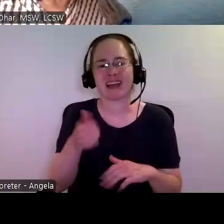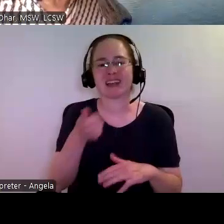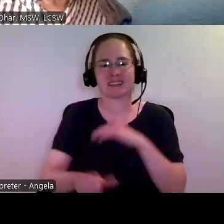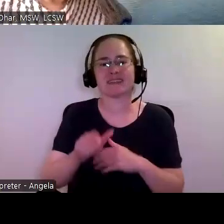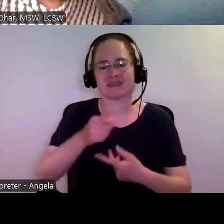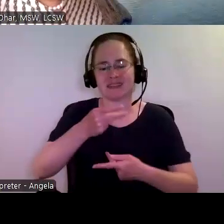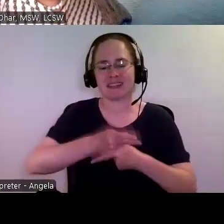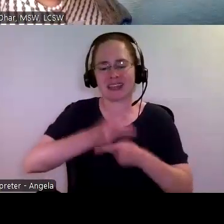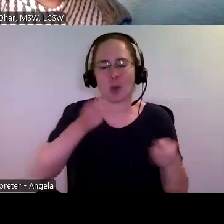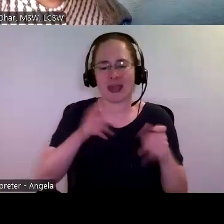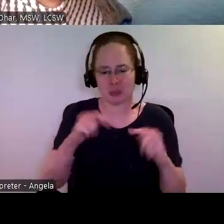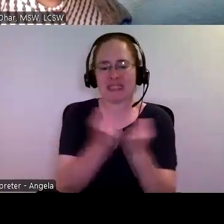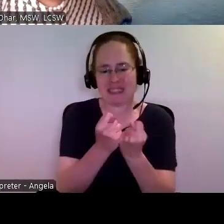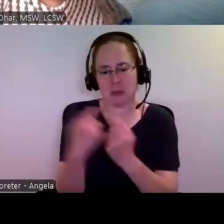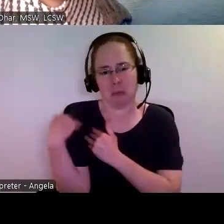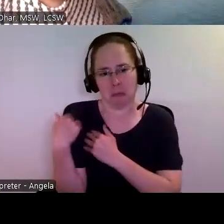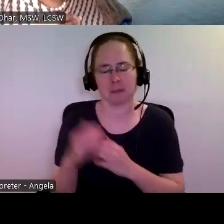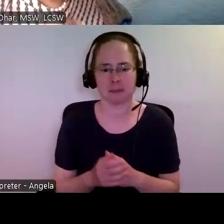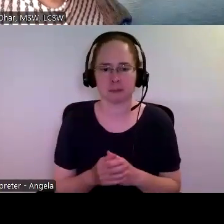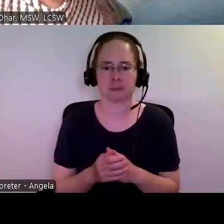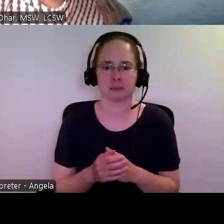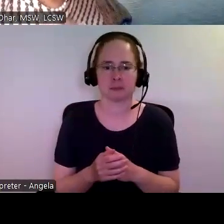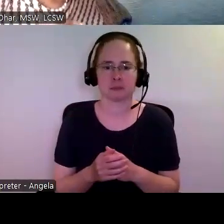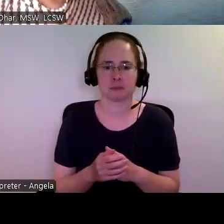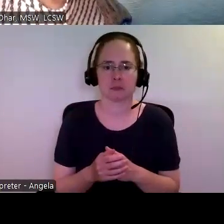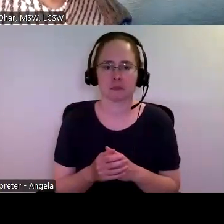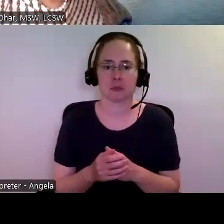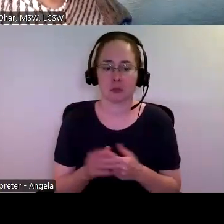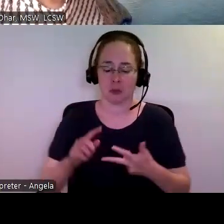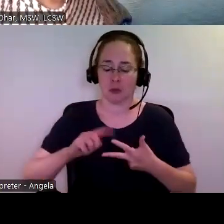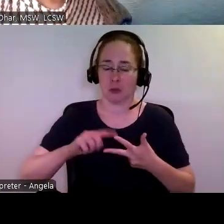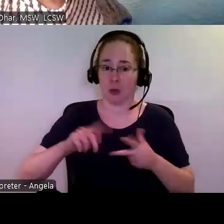team. And the second role is the psychiatric consultant,